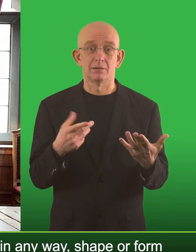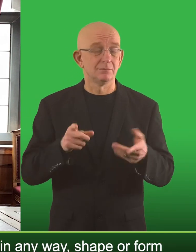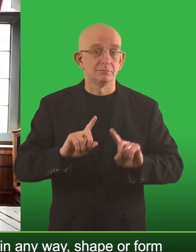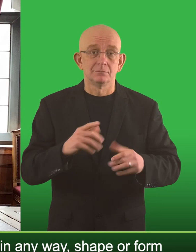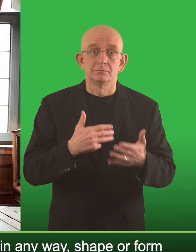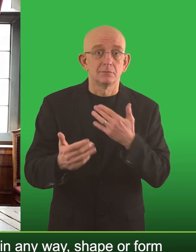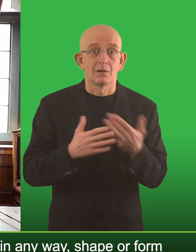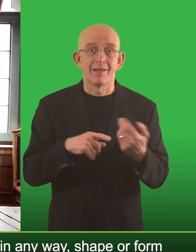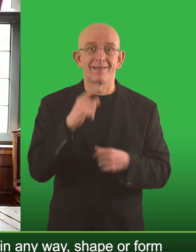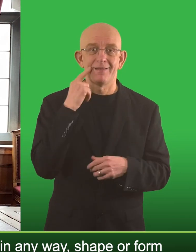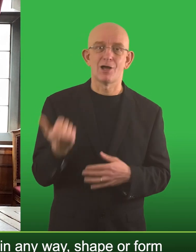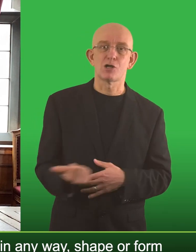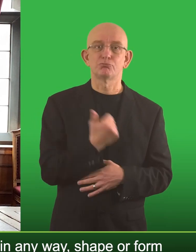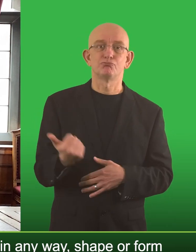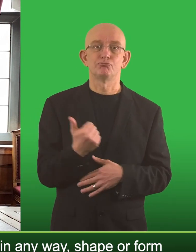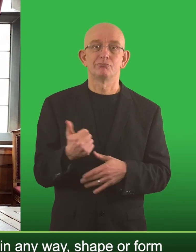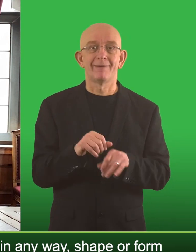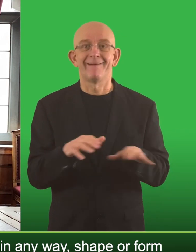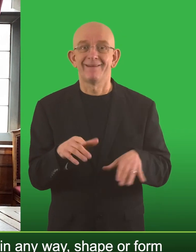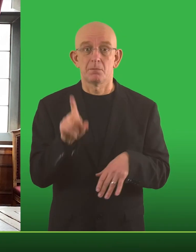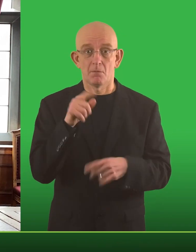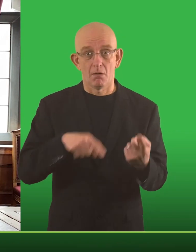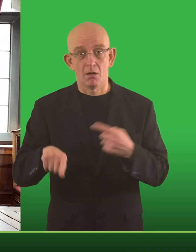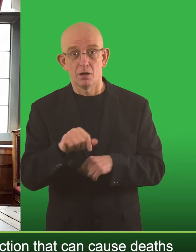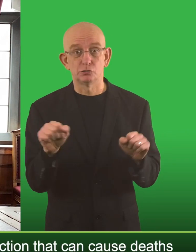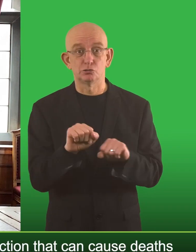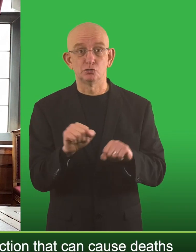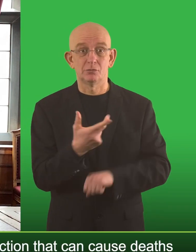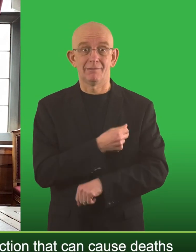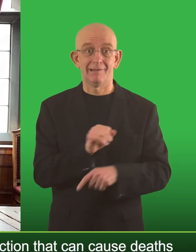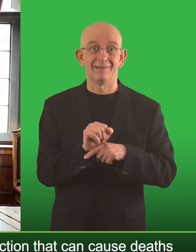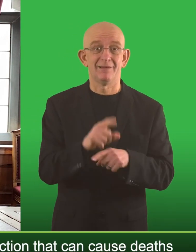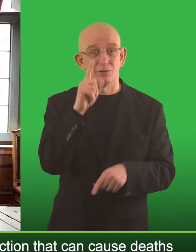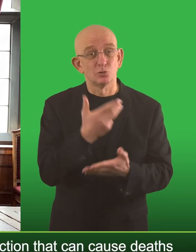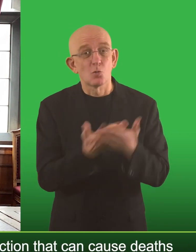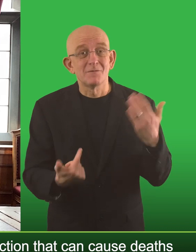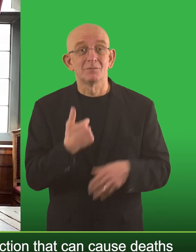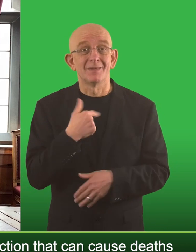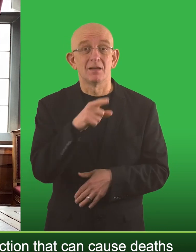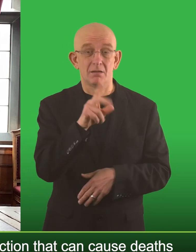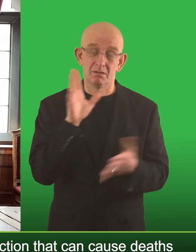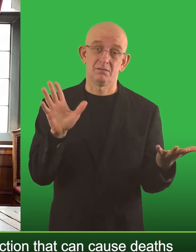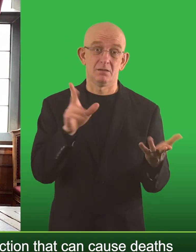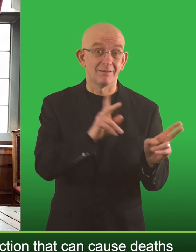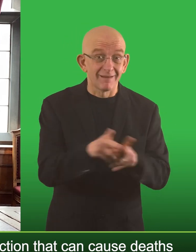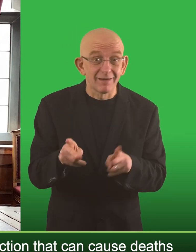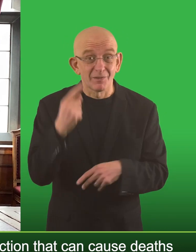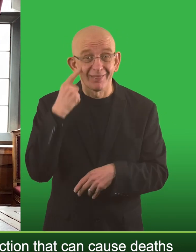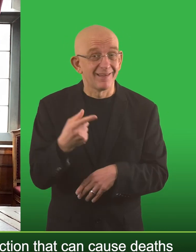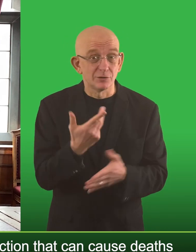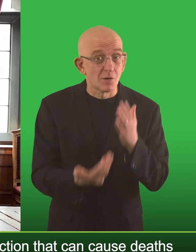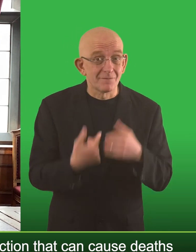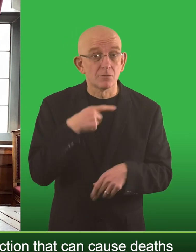or form through the course of the pandemic and who are not vaccinated. If you disbelieve that this is a serious infection that can